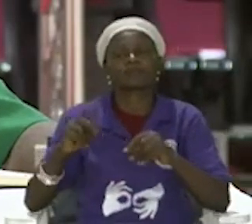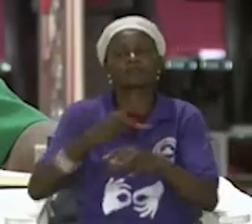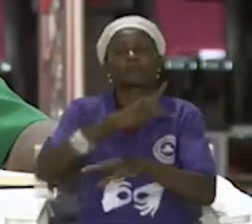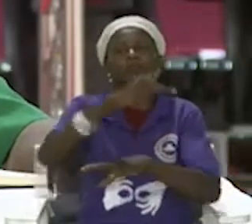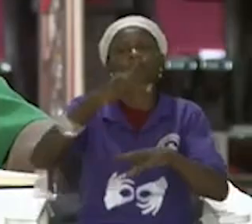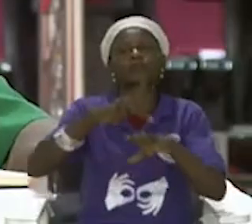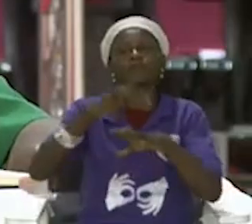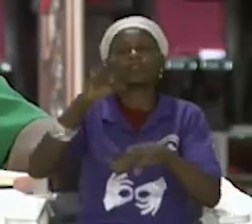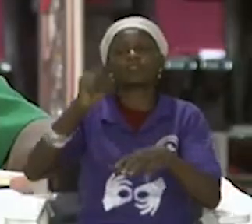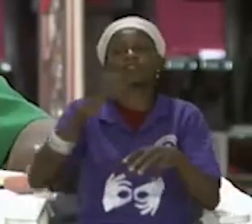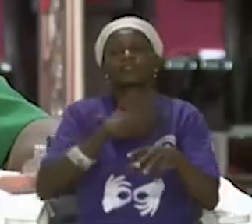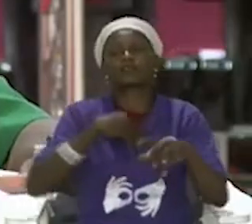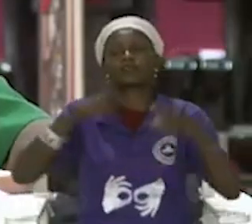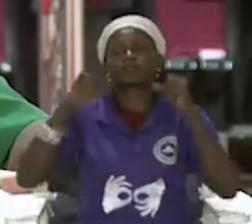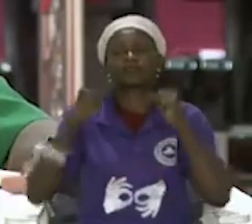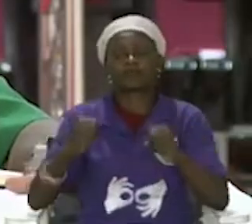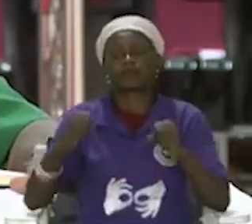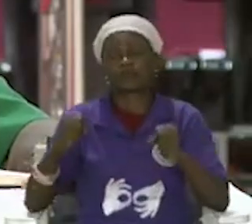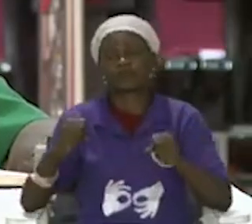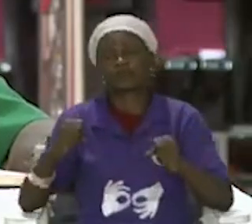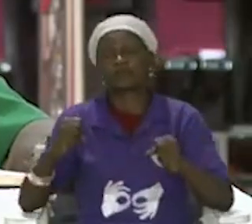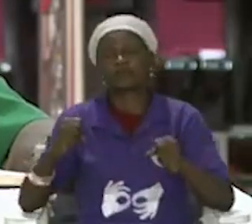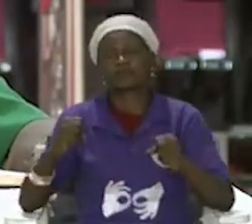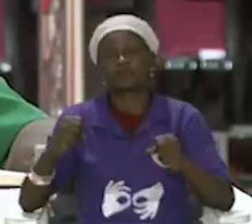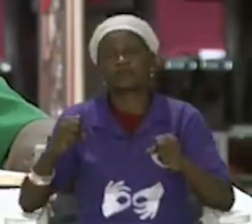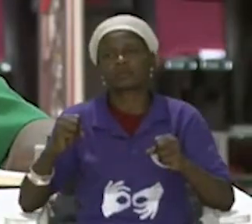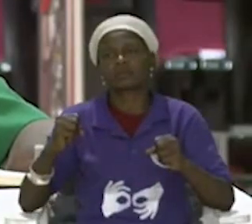principalities and powers,